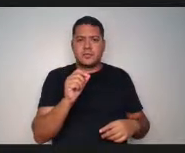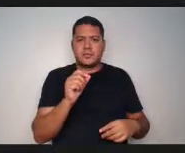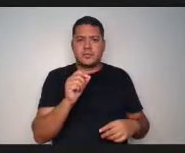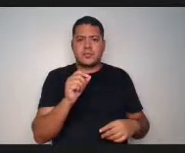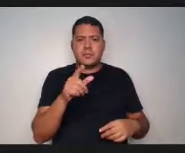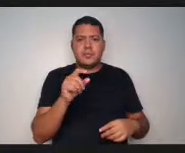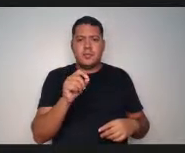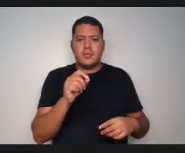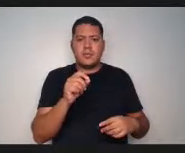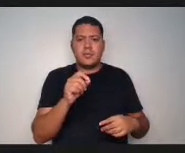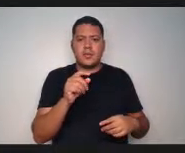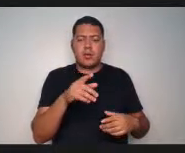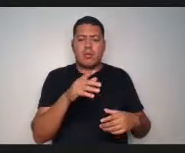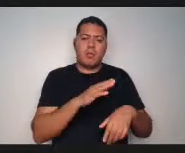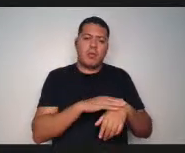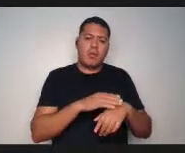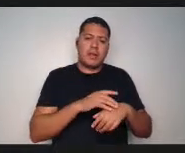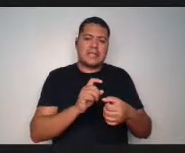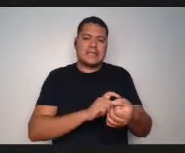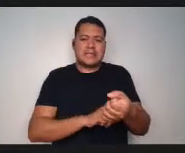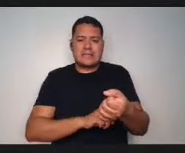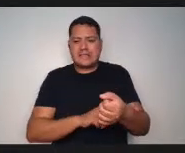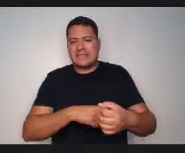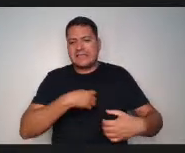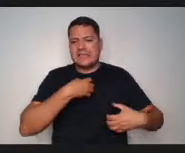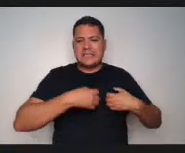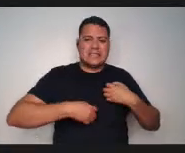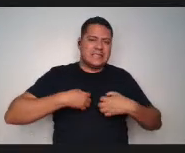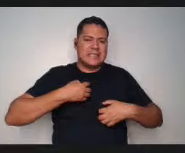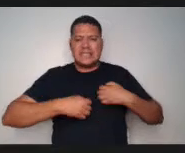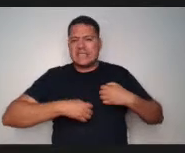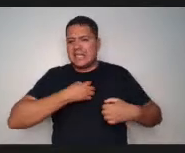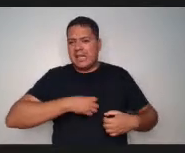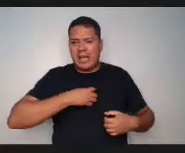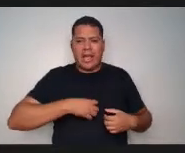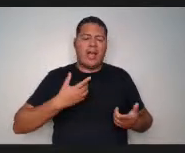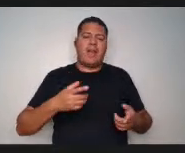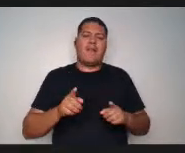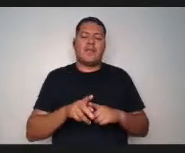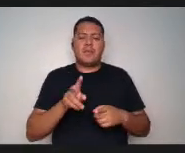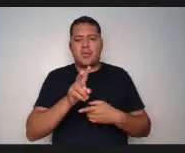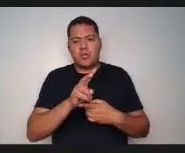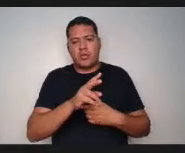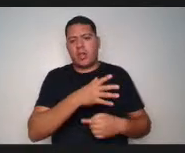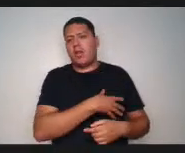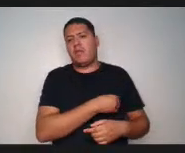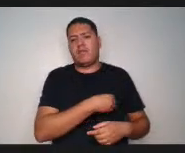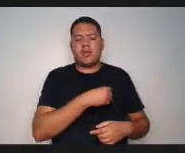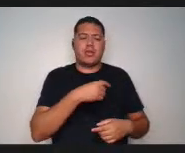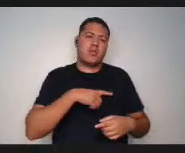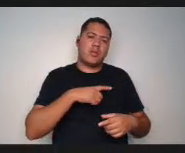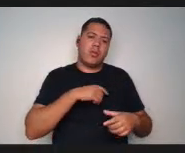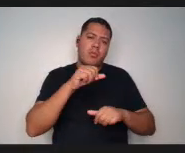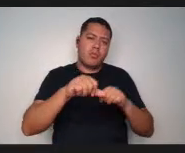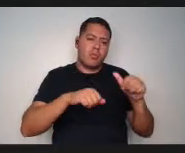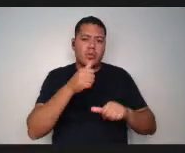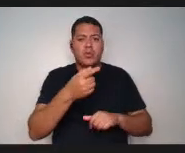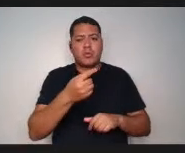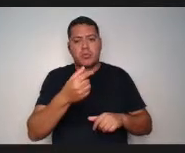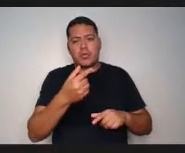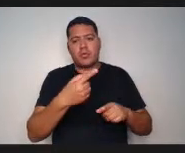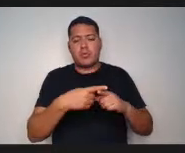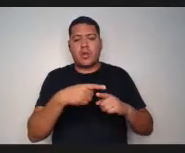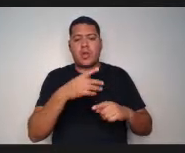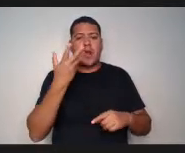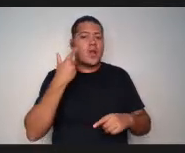and help their children. This is changing now as children are returning to schools. So we'll see how